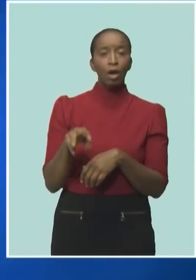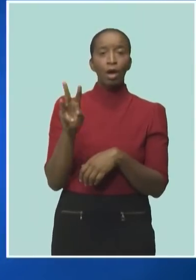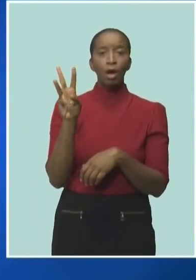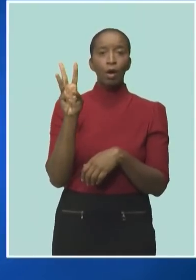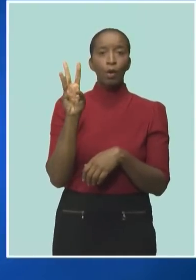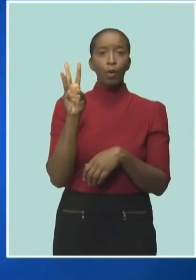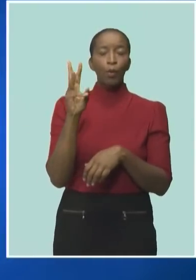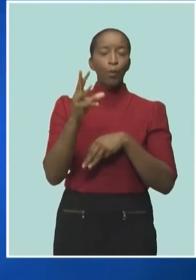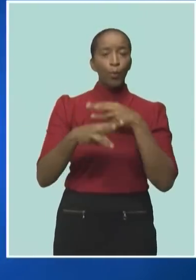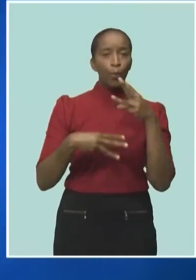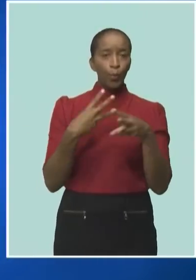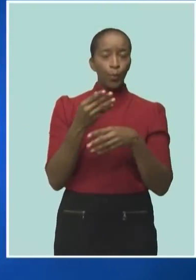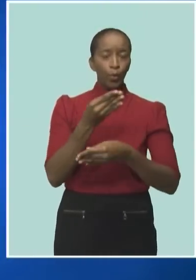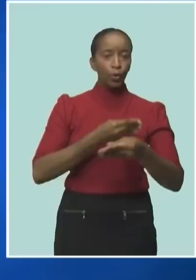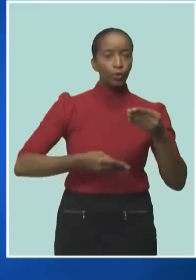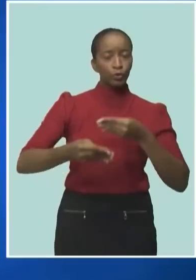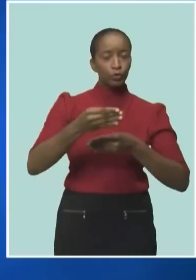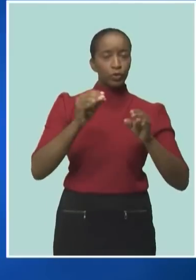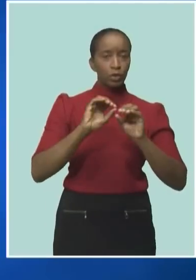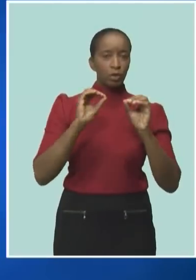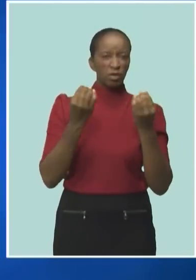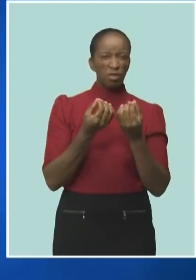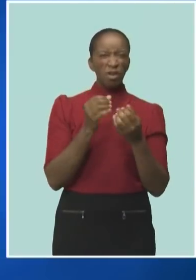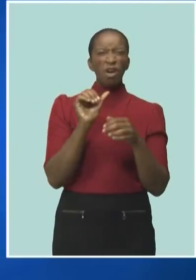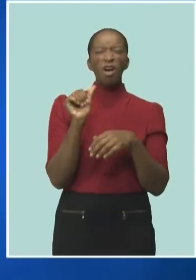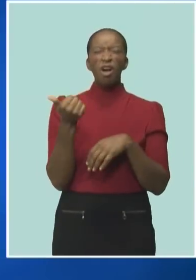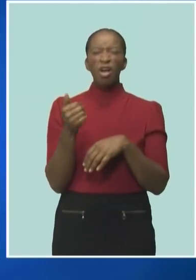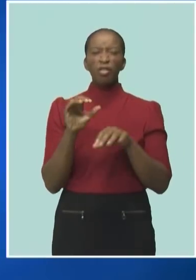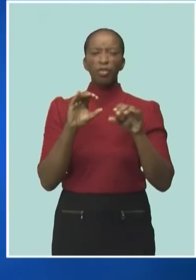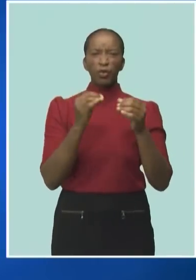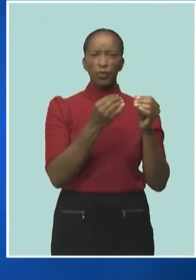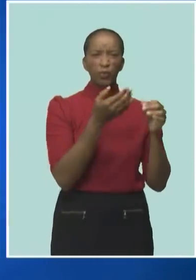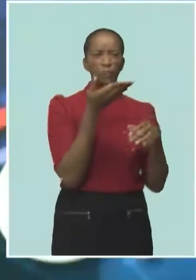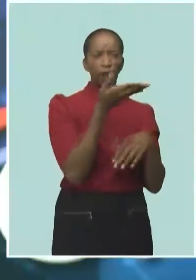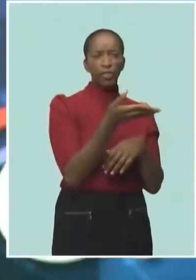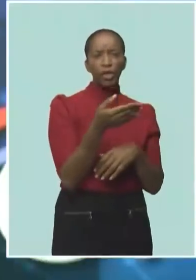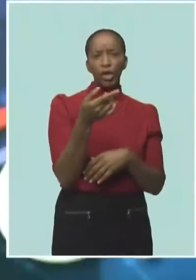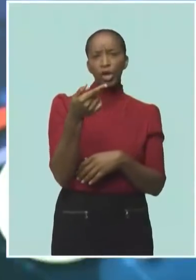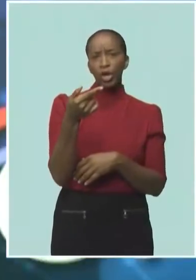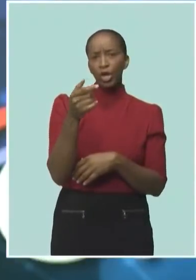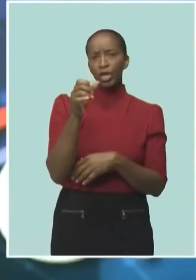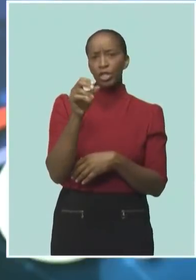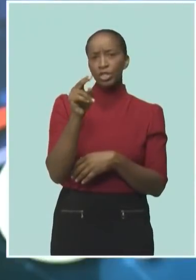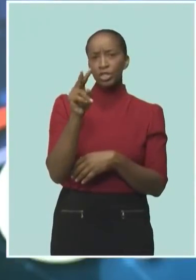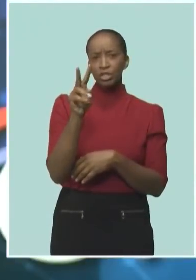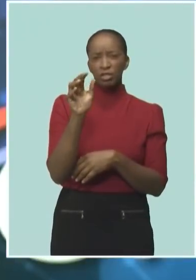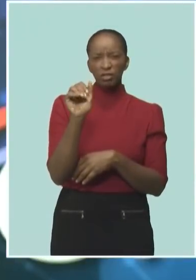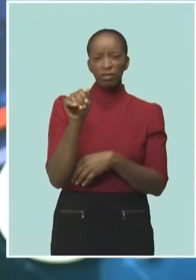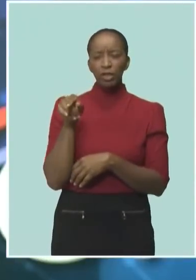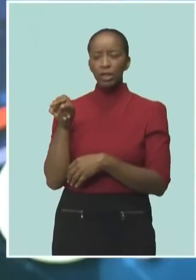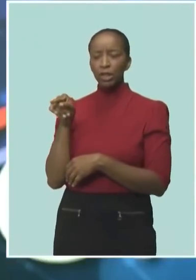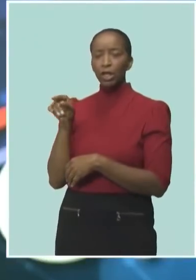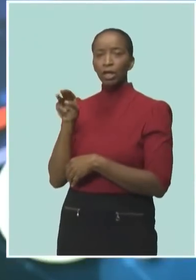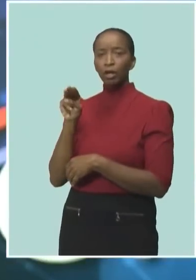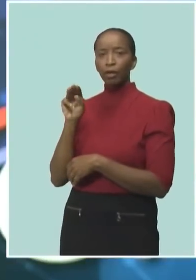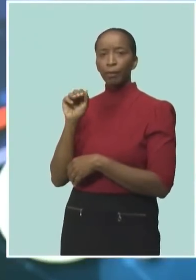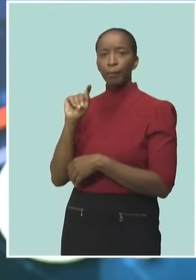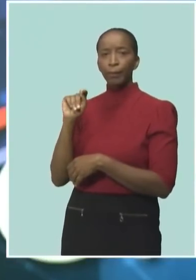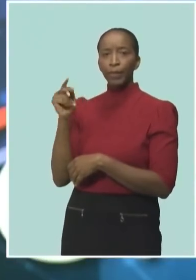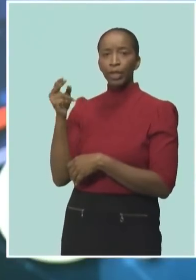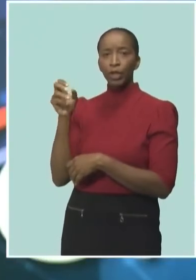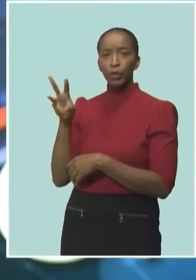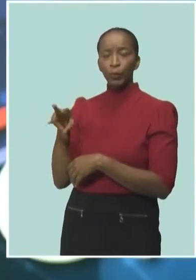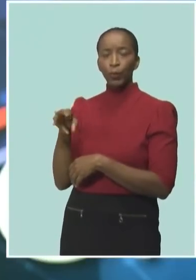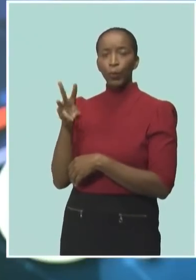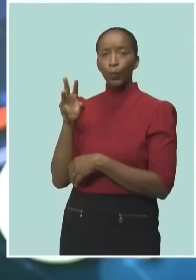other organizations in Geneva, Matthew Wilson. Upcoming WHO Executive Board sessions will be chaired